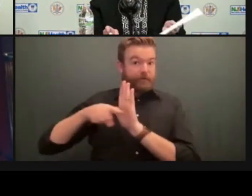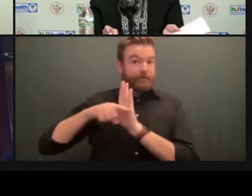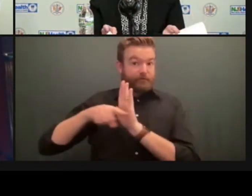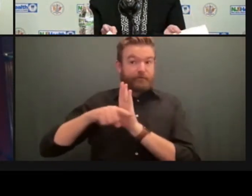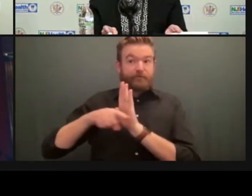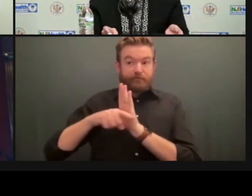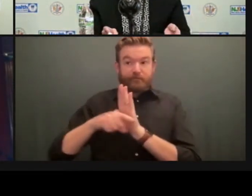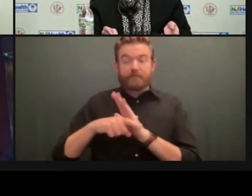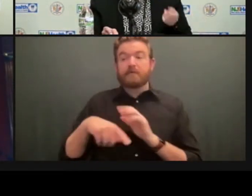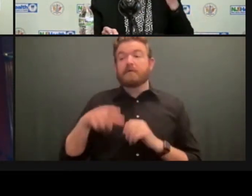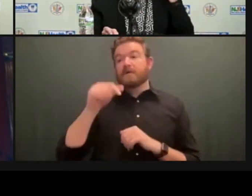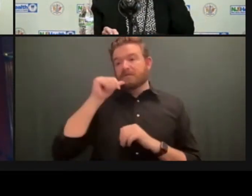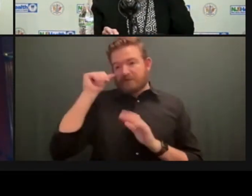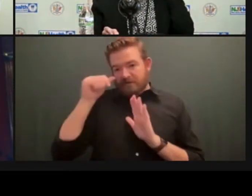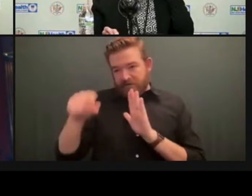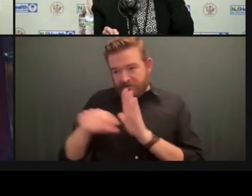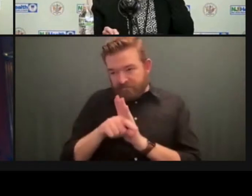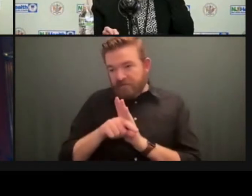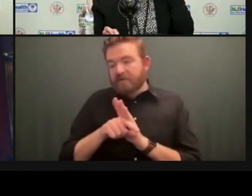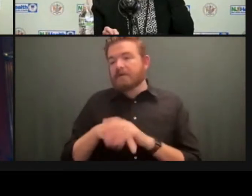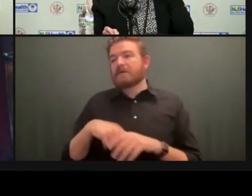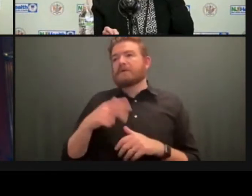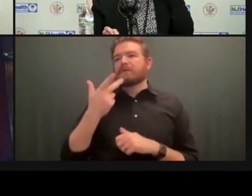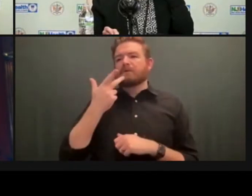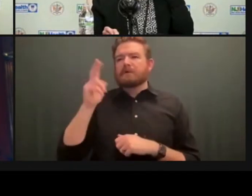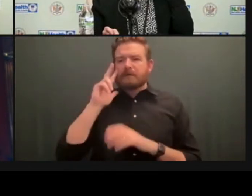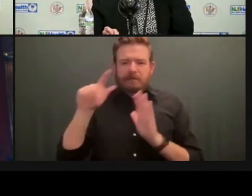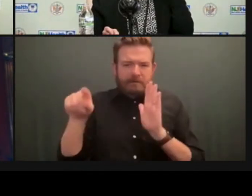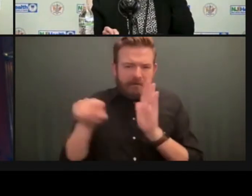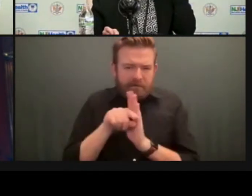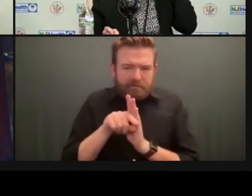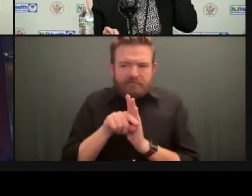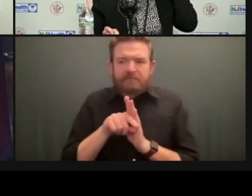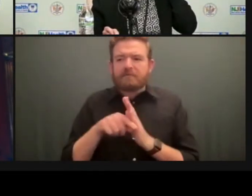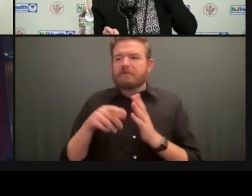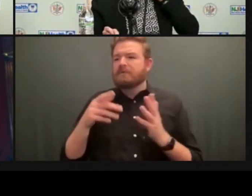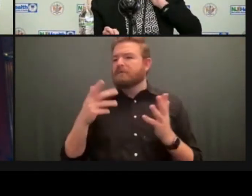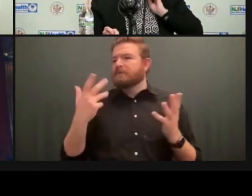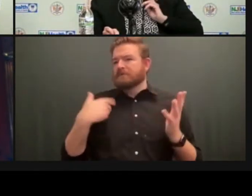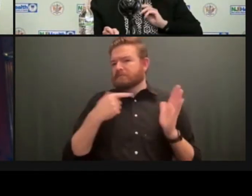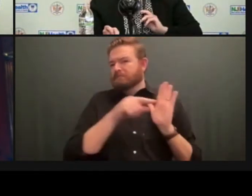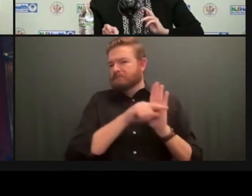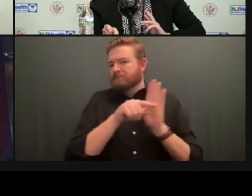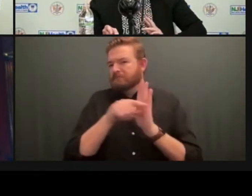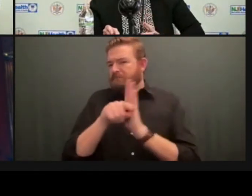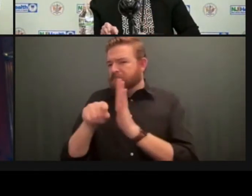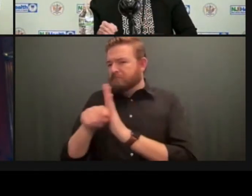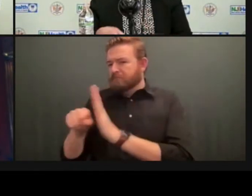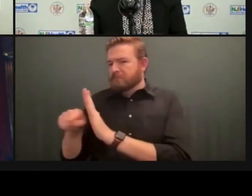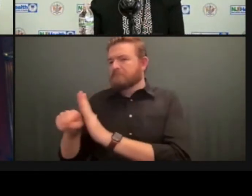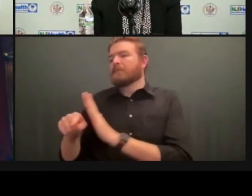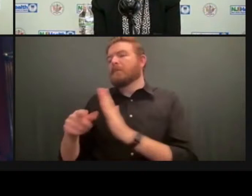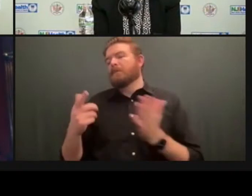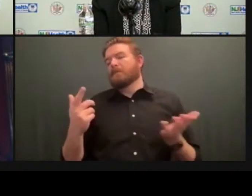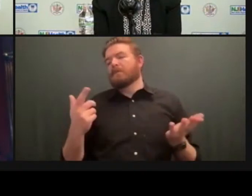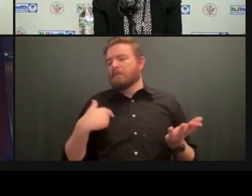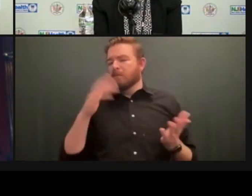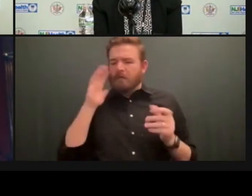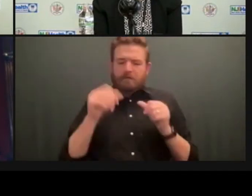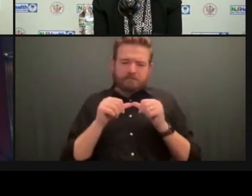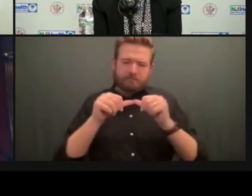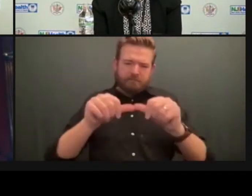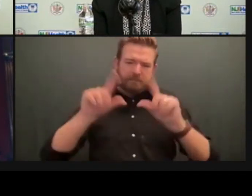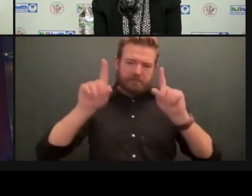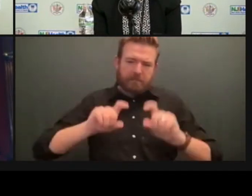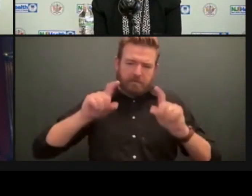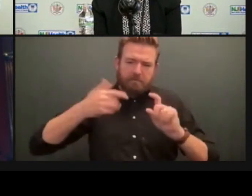of days ago. I think 3 negatives in 6 days. And we'll both continue to test regularly, and we'll closely continue to